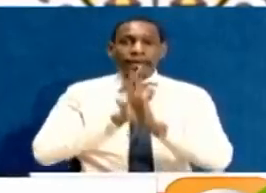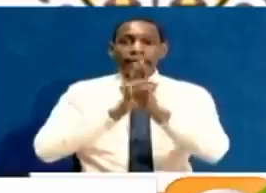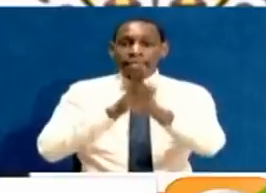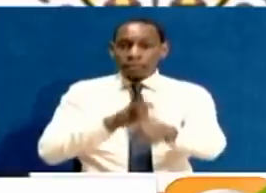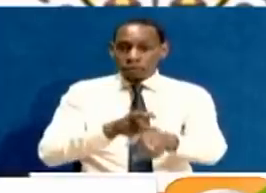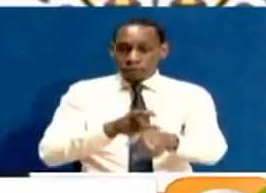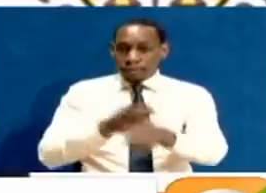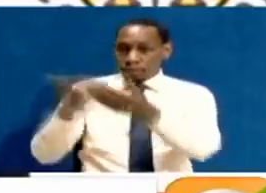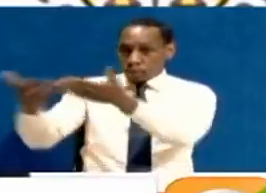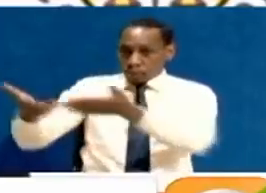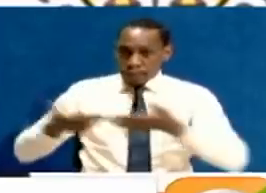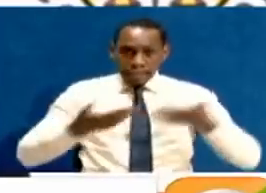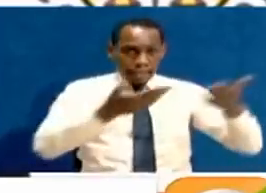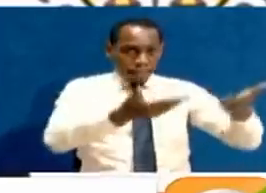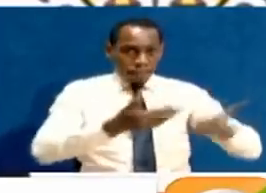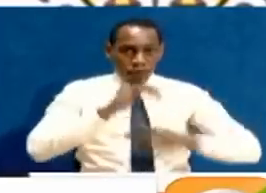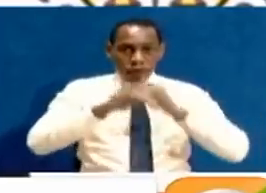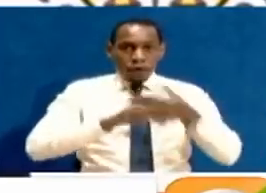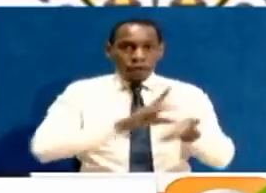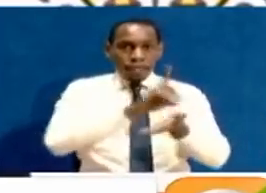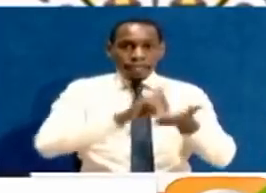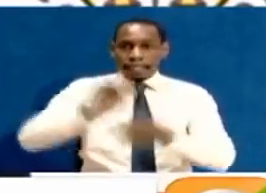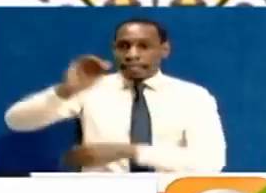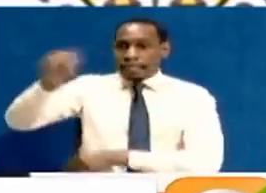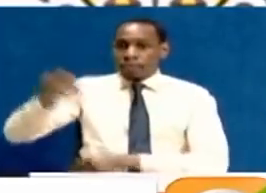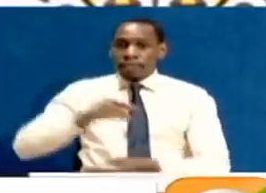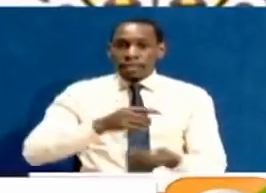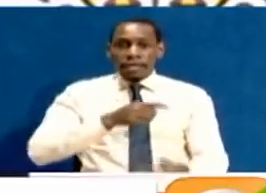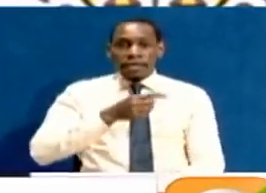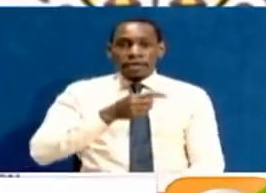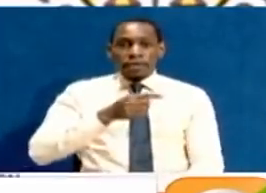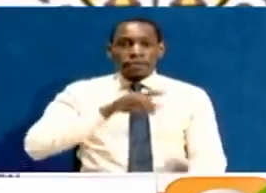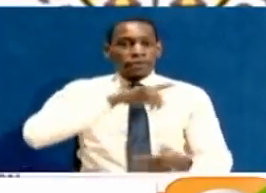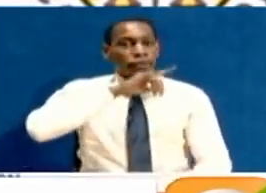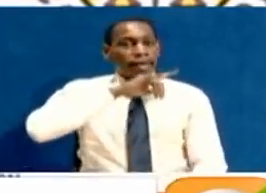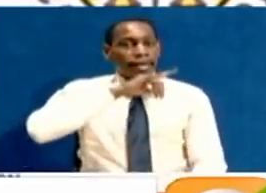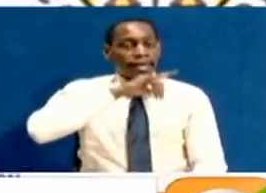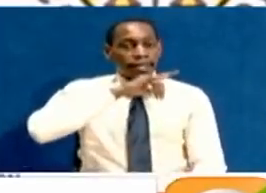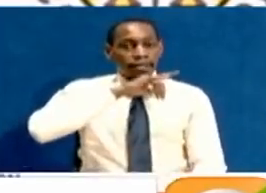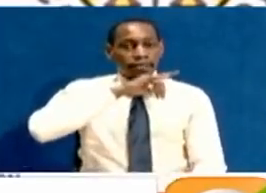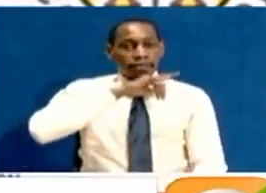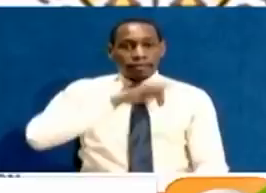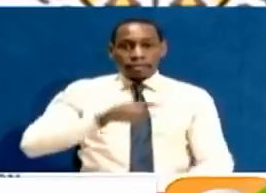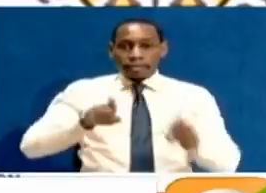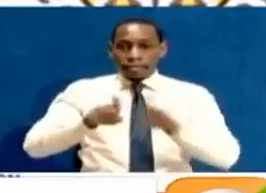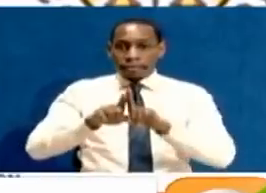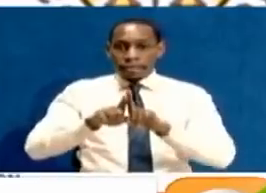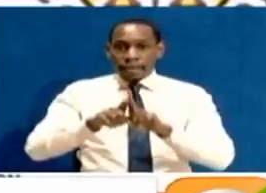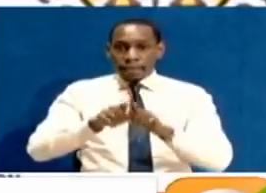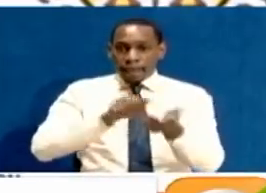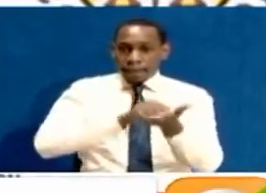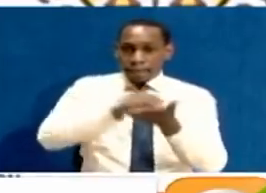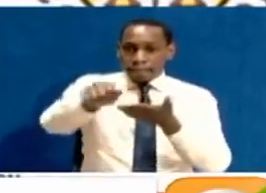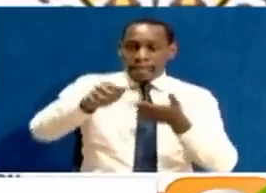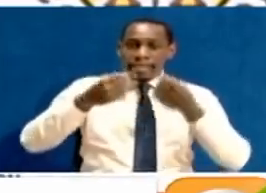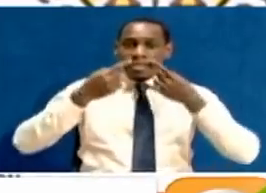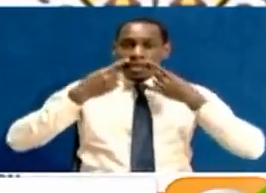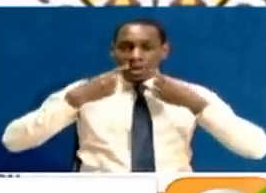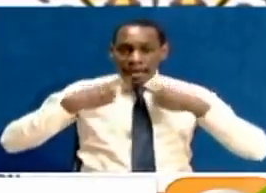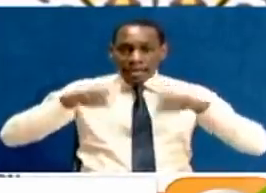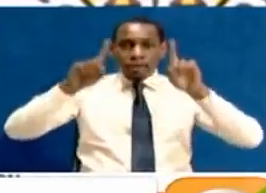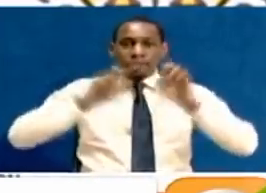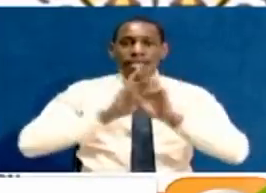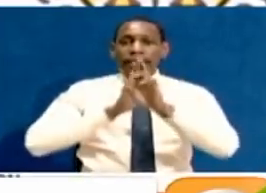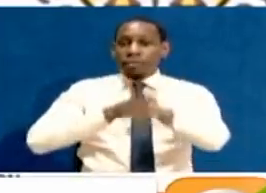results received from all the districts or cities of Uganda and publish and declare them or